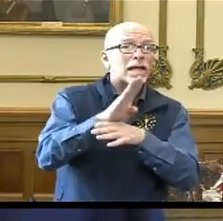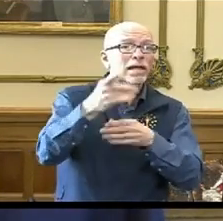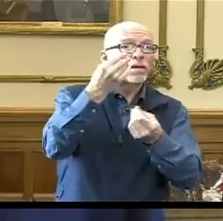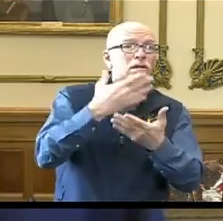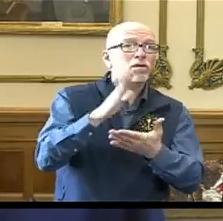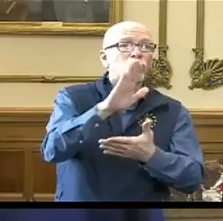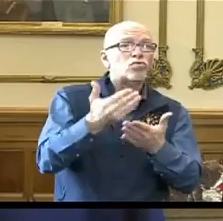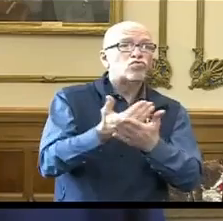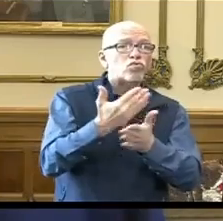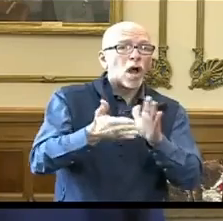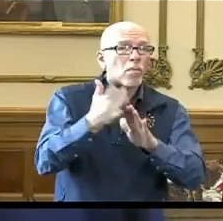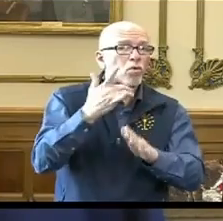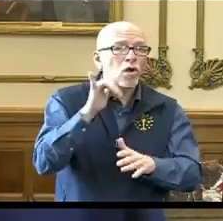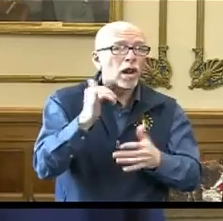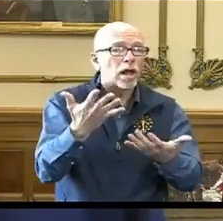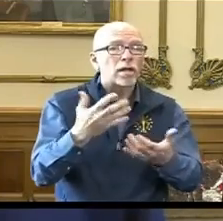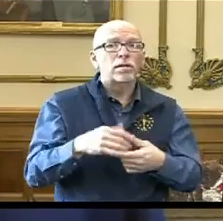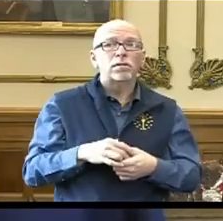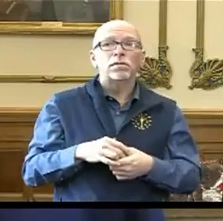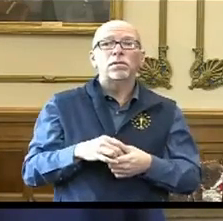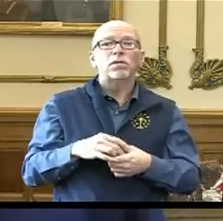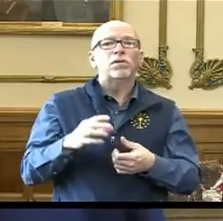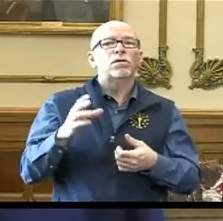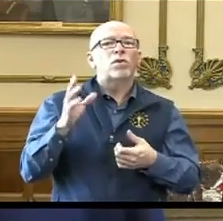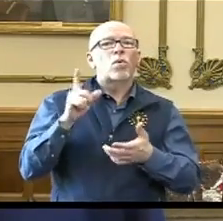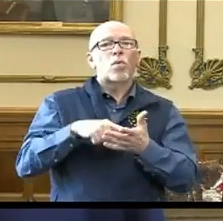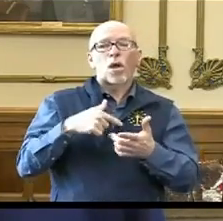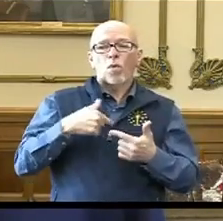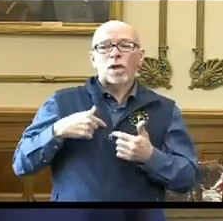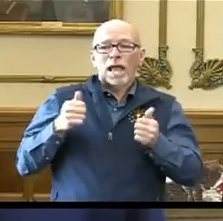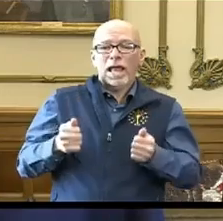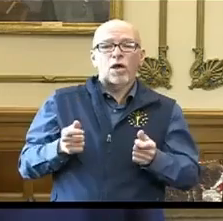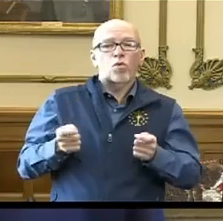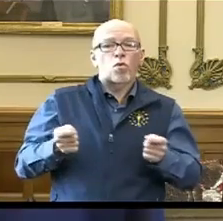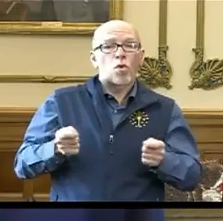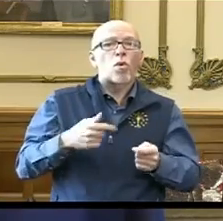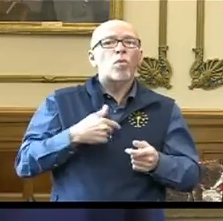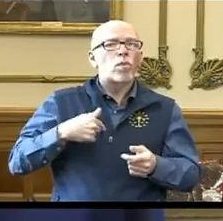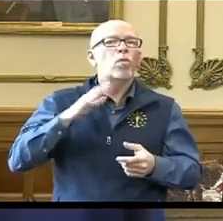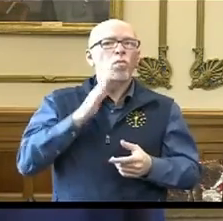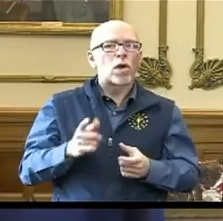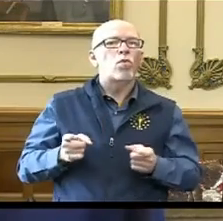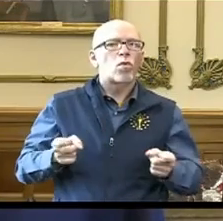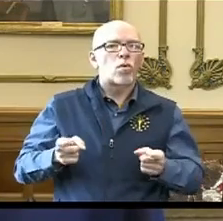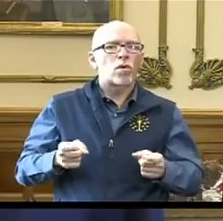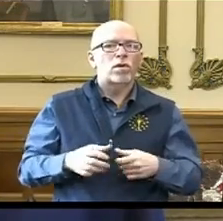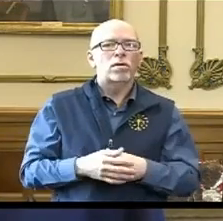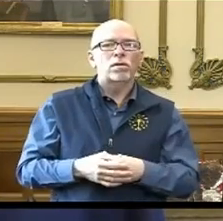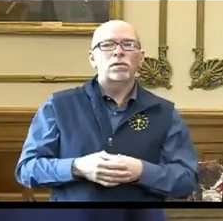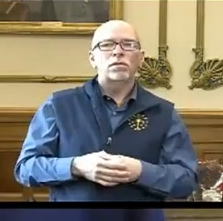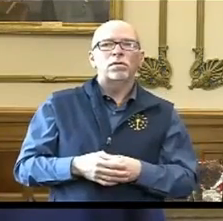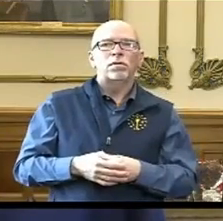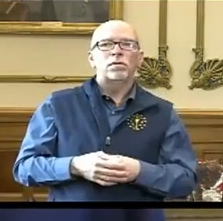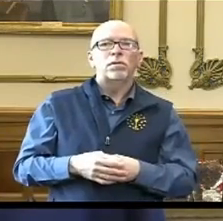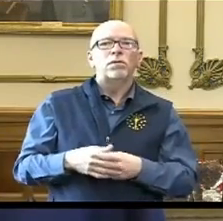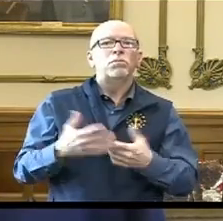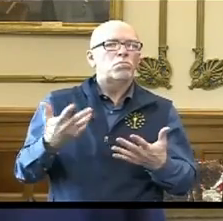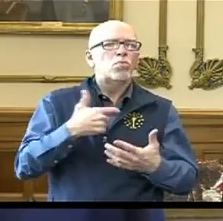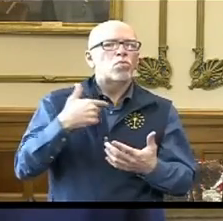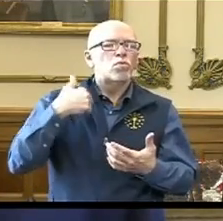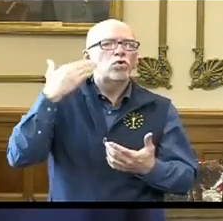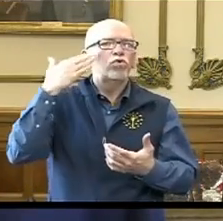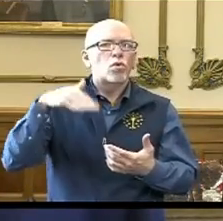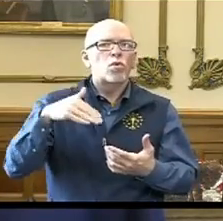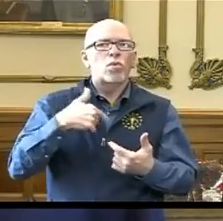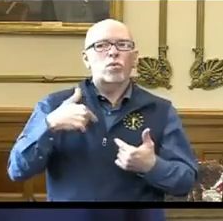operate so that we can, what is in our control, we will control. And we know that